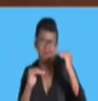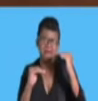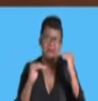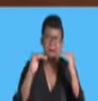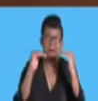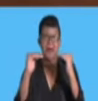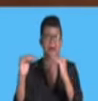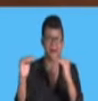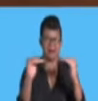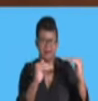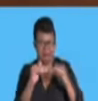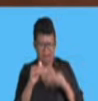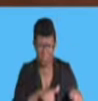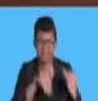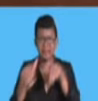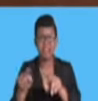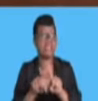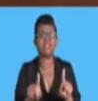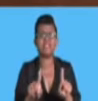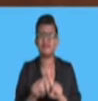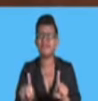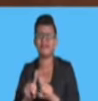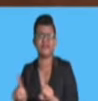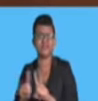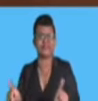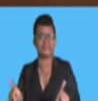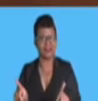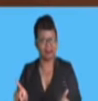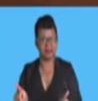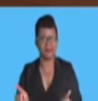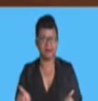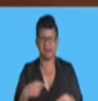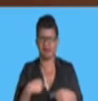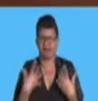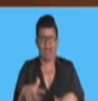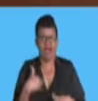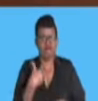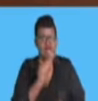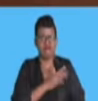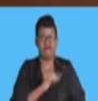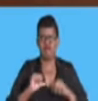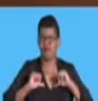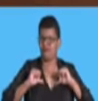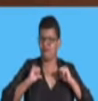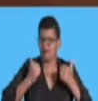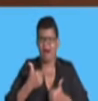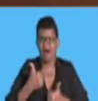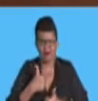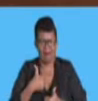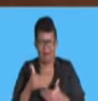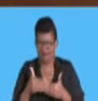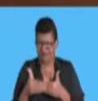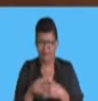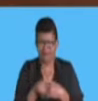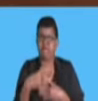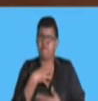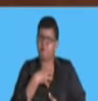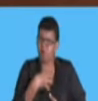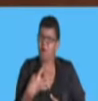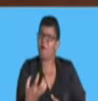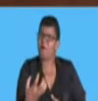national leadership. I'm also proud, Madam Speaker, that I opened the door to recruit women into the